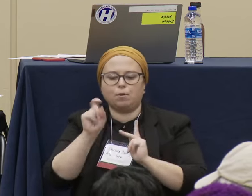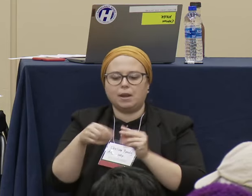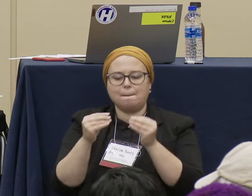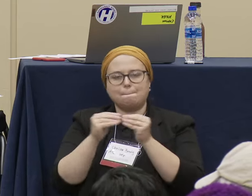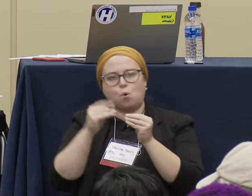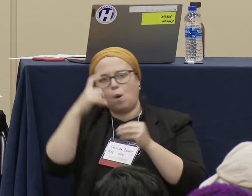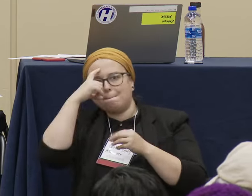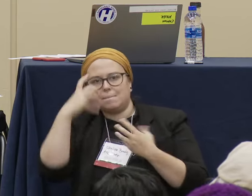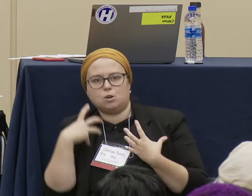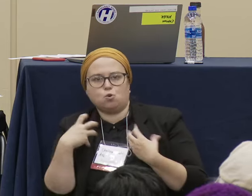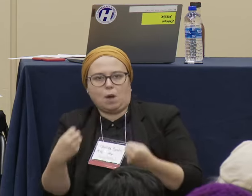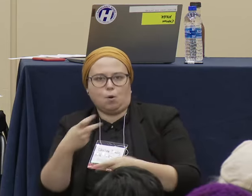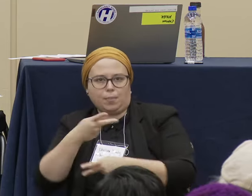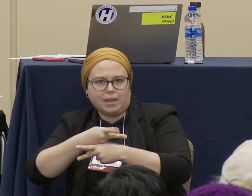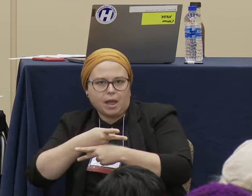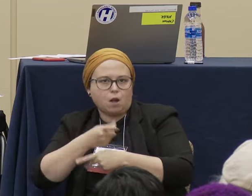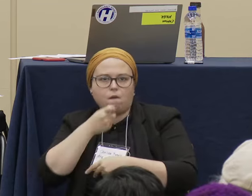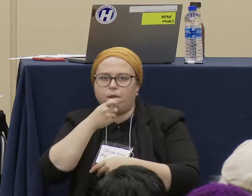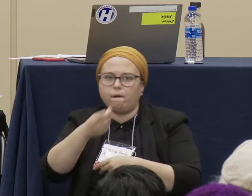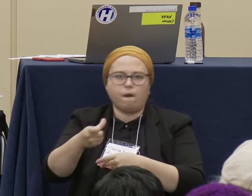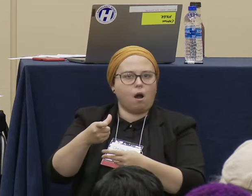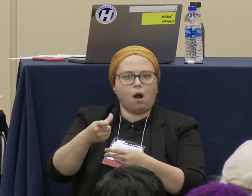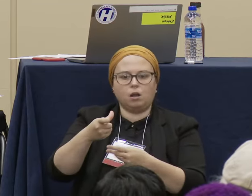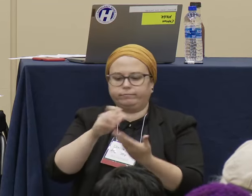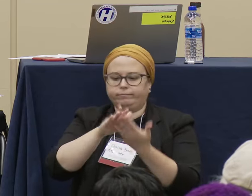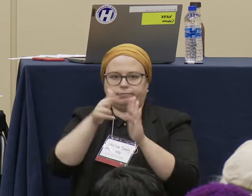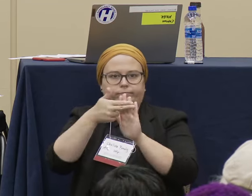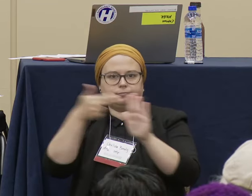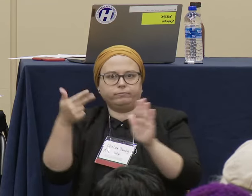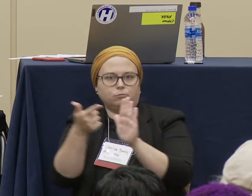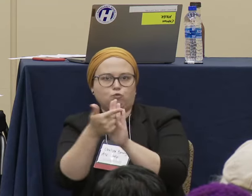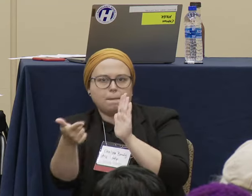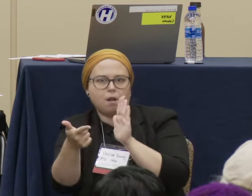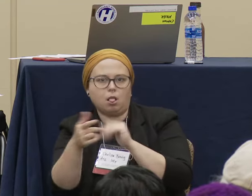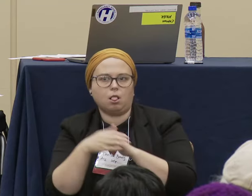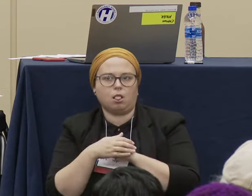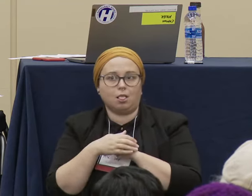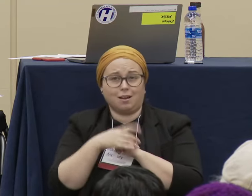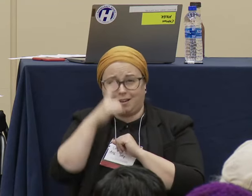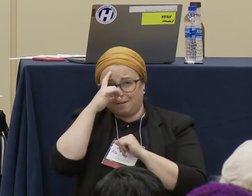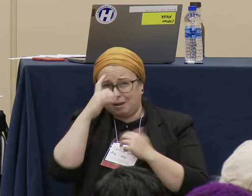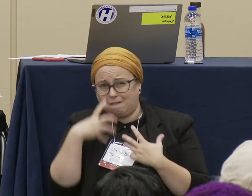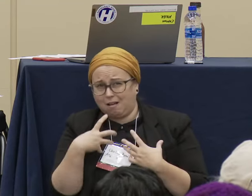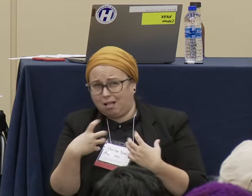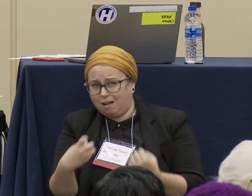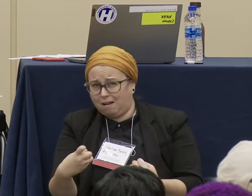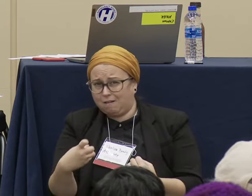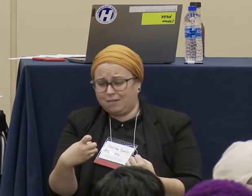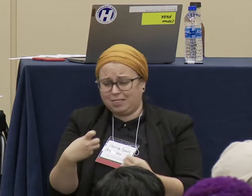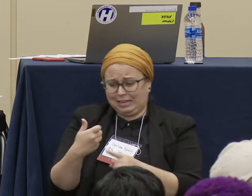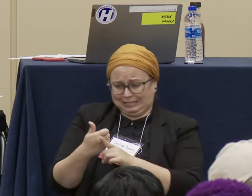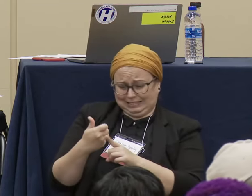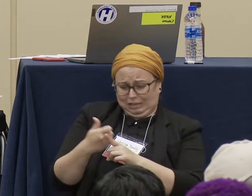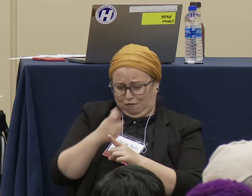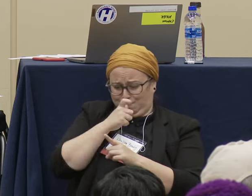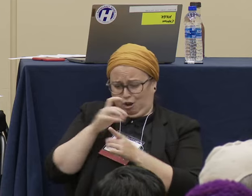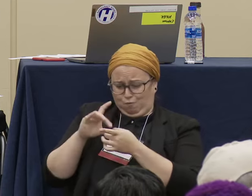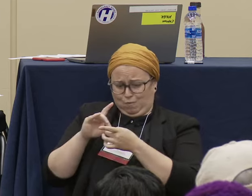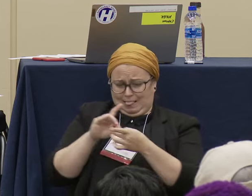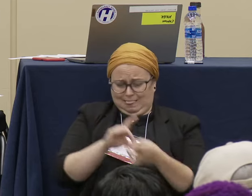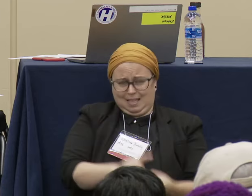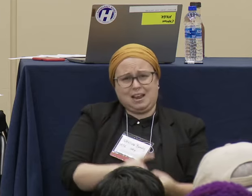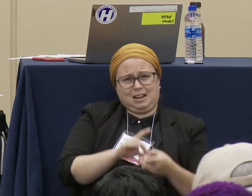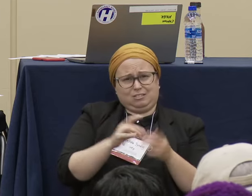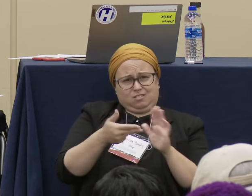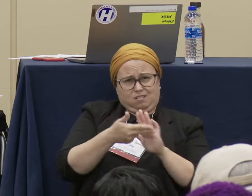not criminalization. Is mental health not related to criminalization? Is it